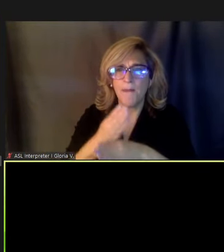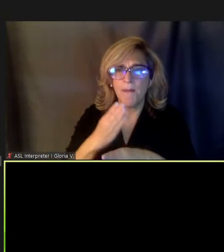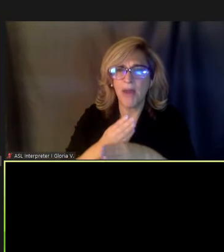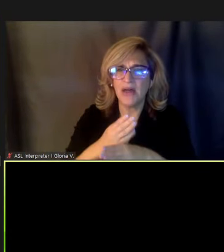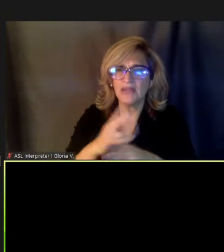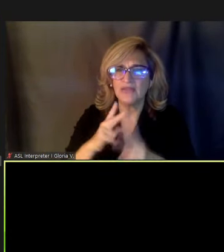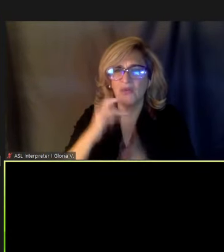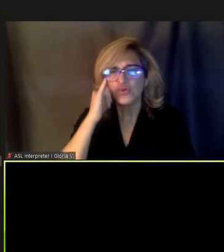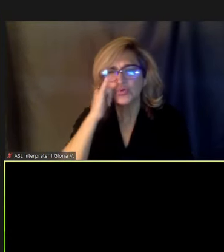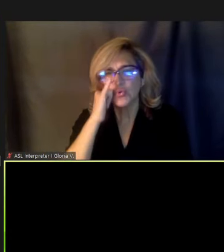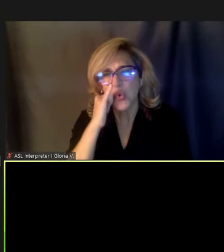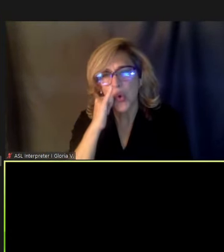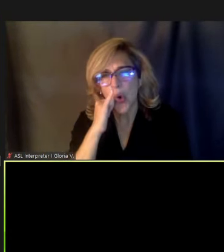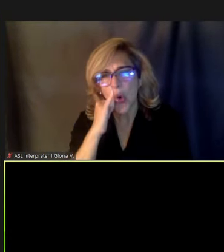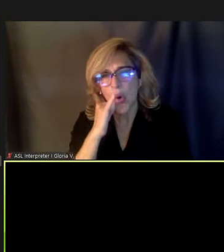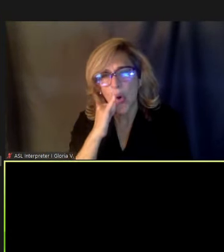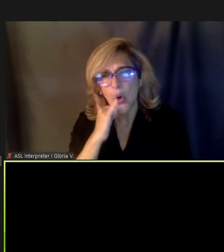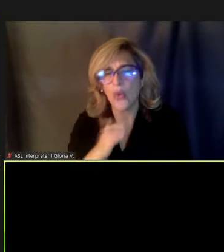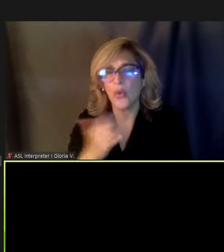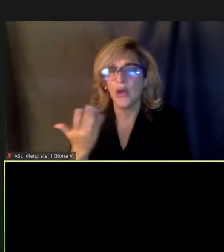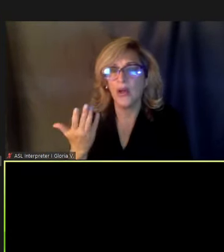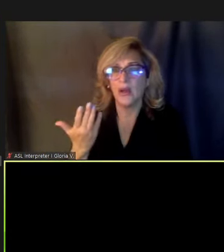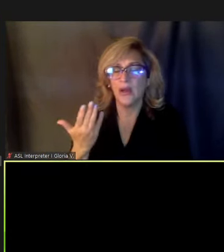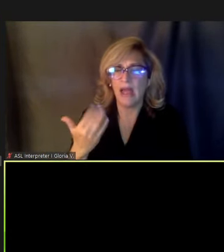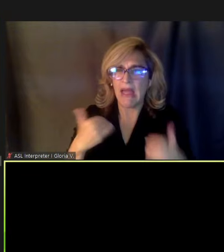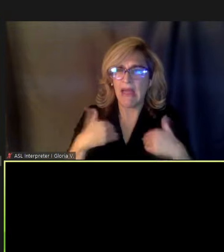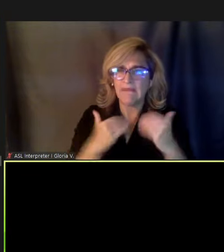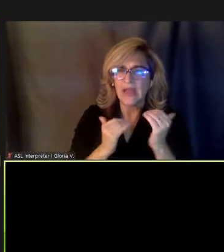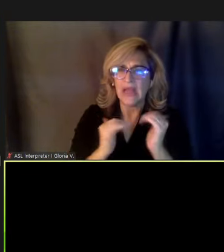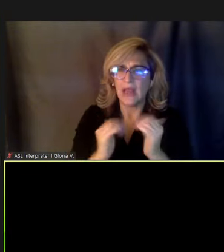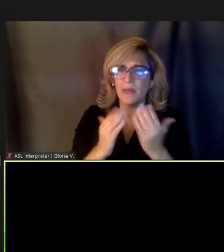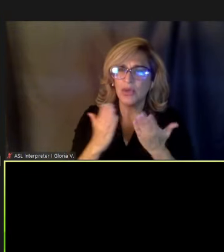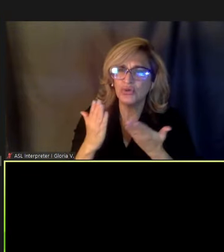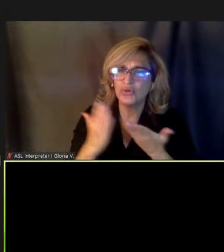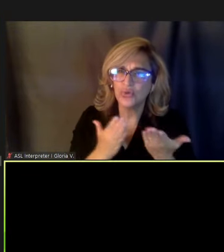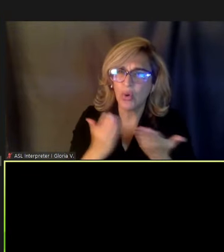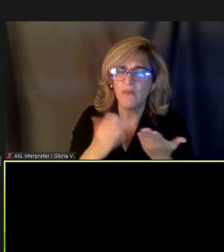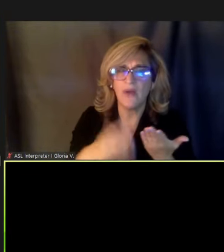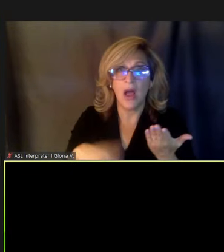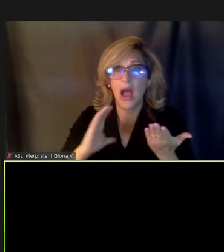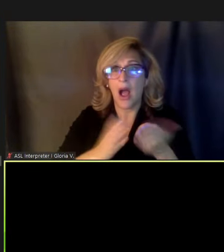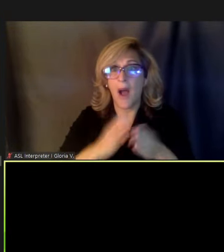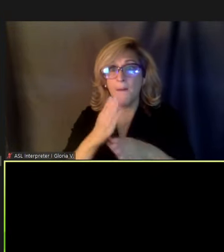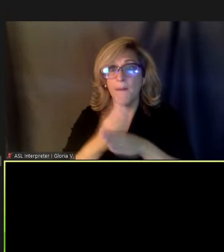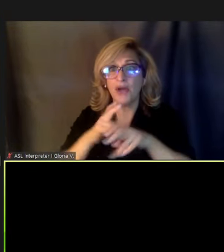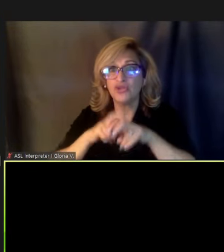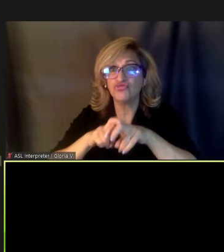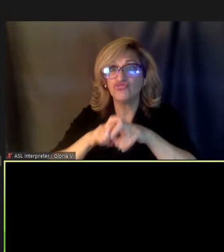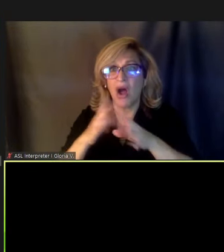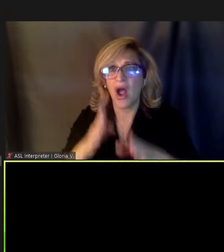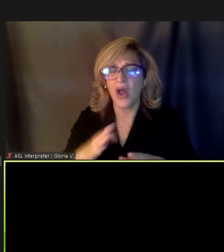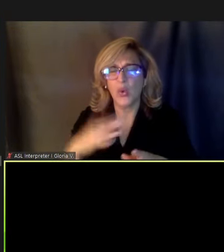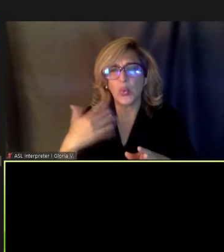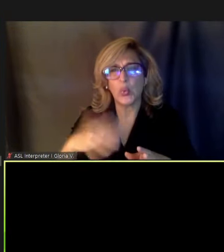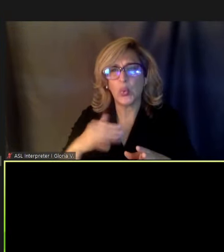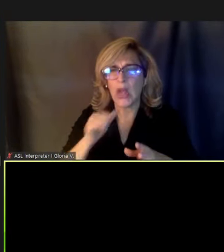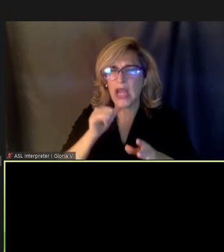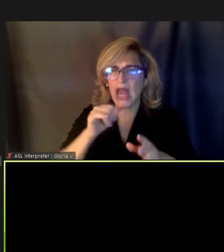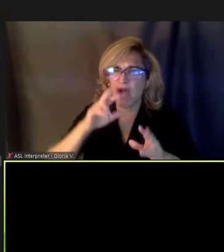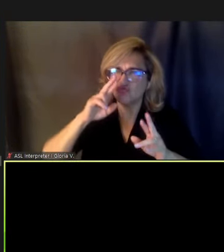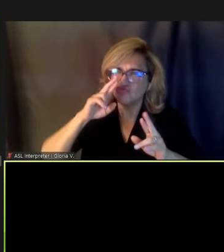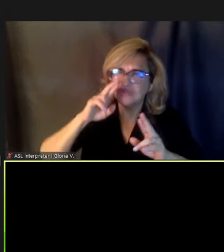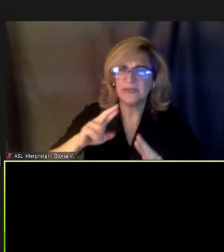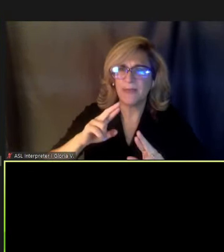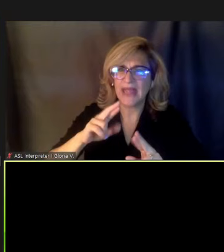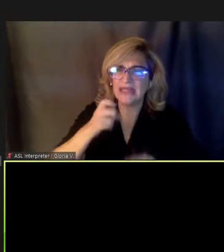pace. There's very, very limited service. Our bus riders are the most disrespected,